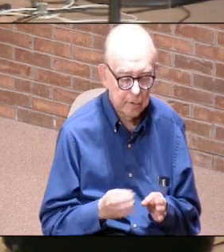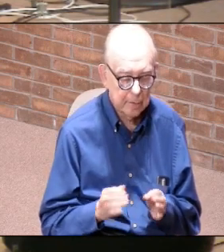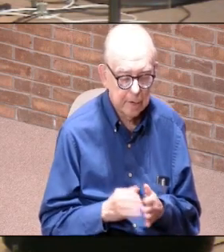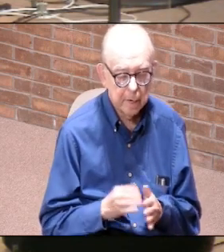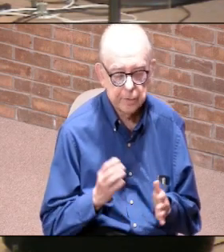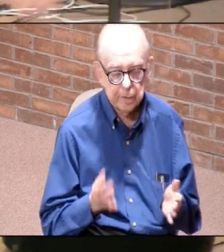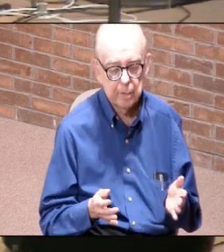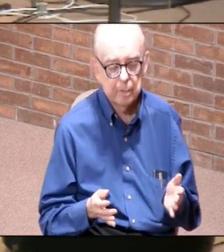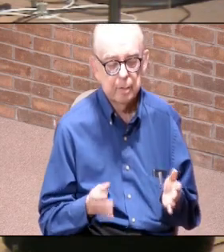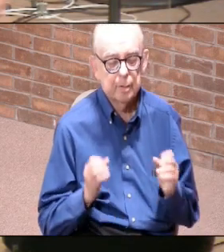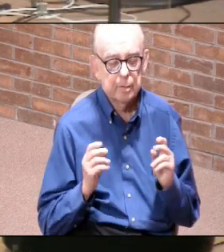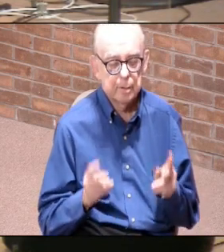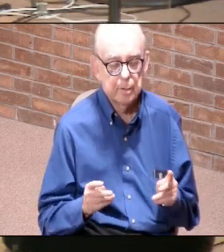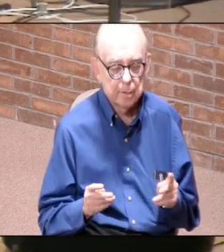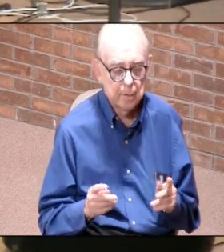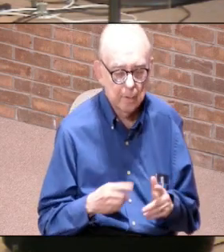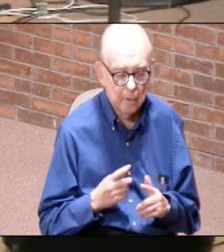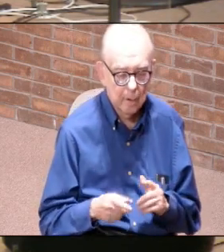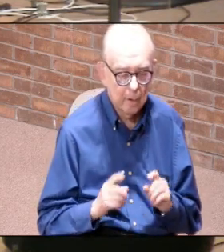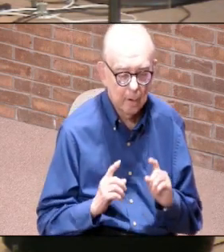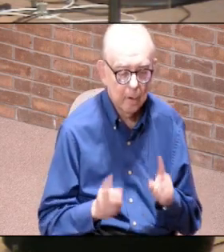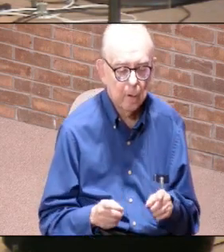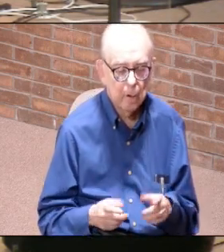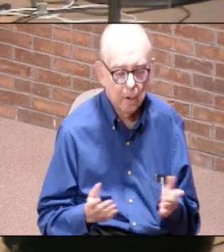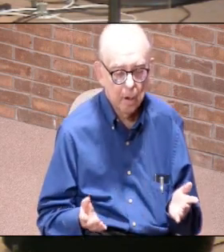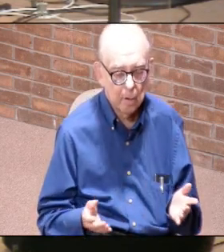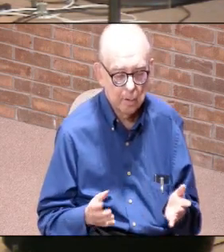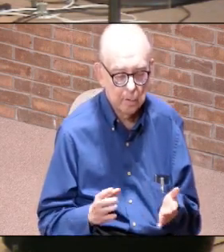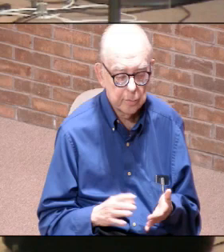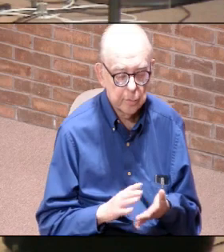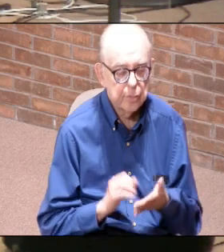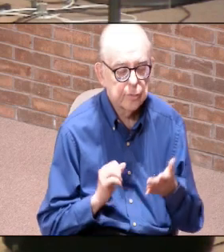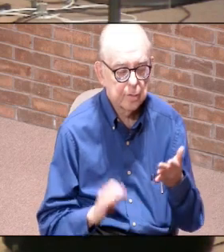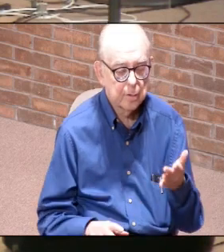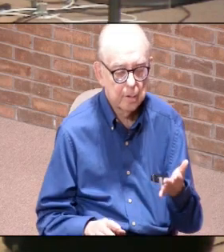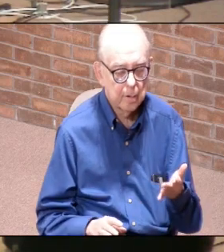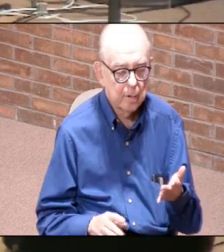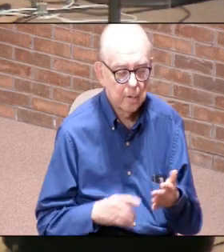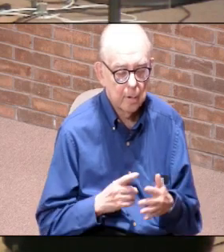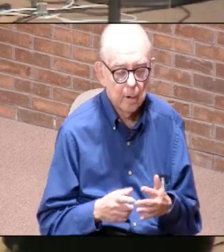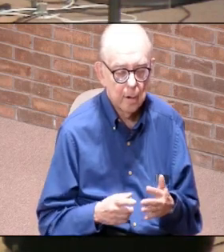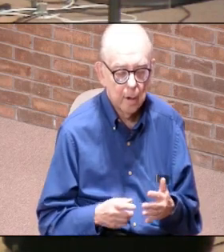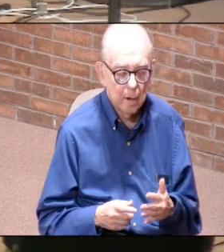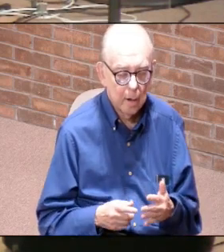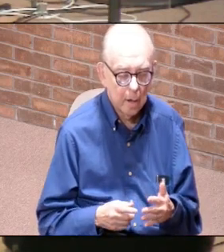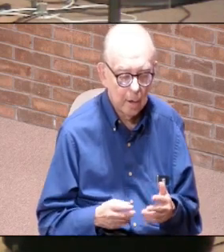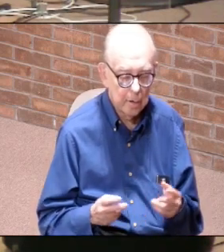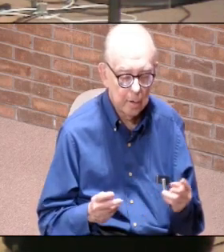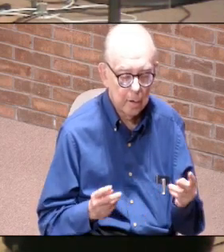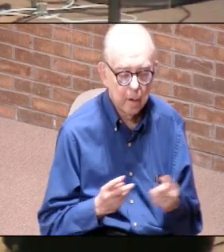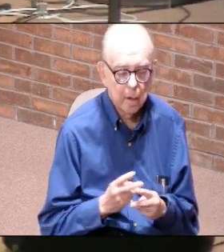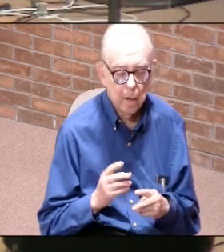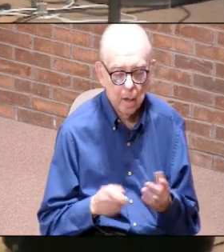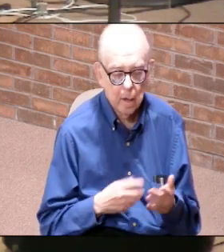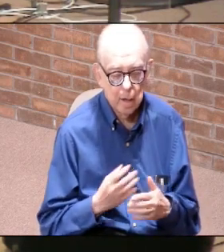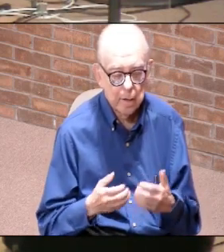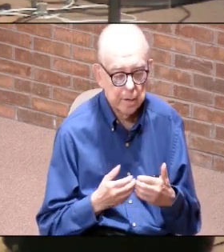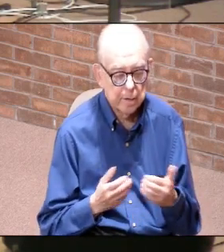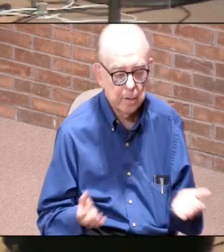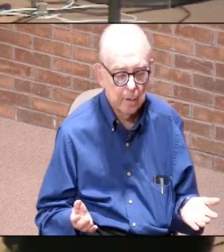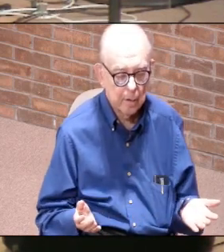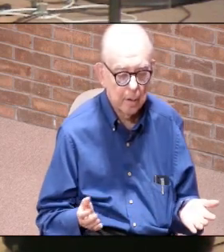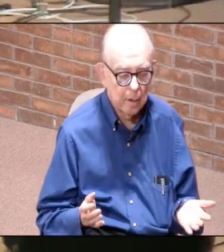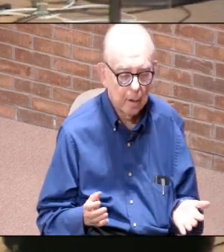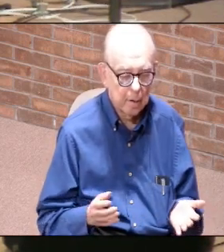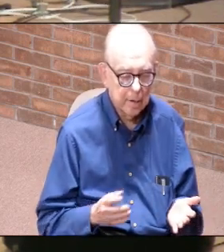me. Okay, then they went on from there to subtraction, then to multiplication, and then division. And